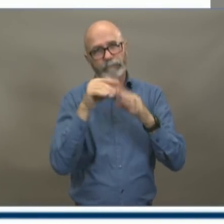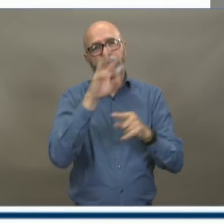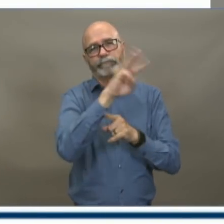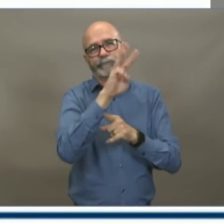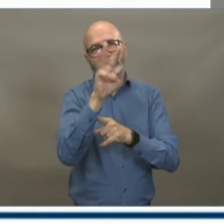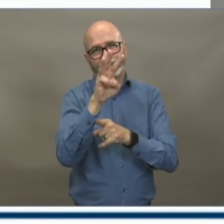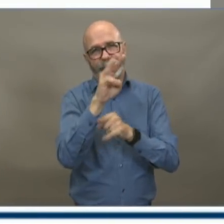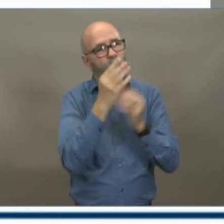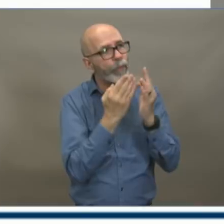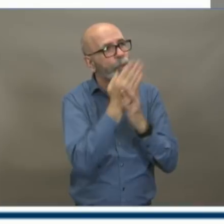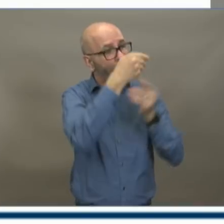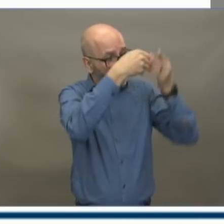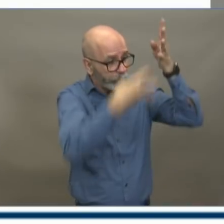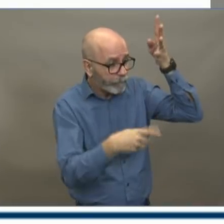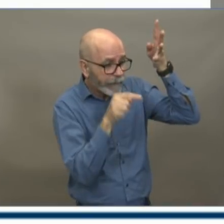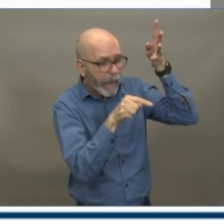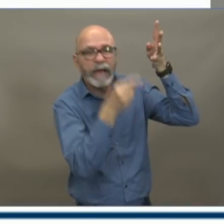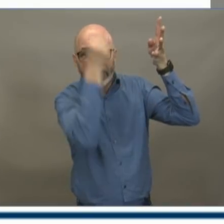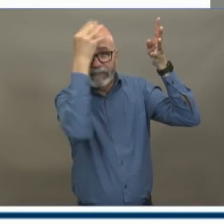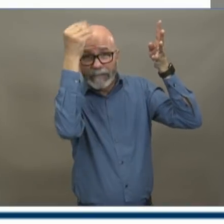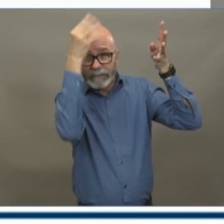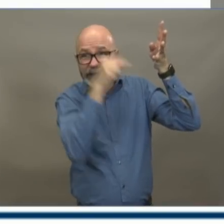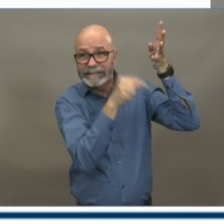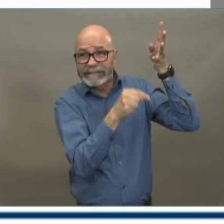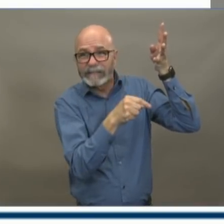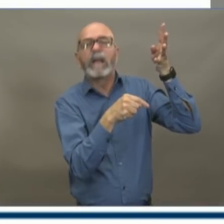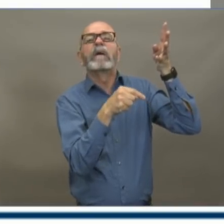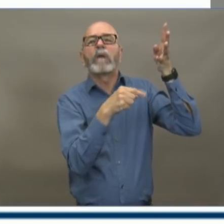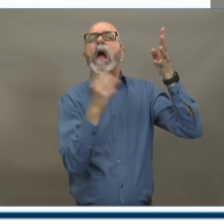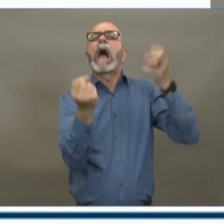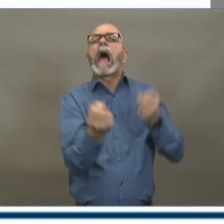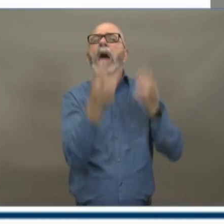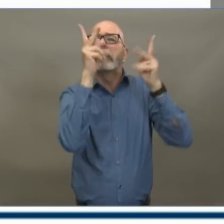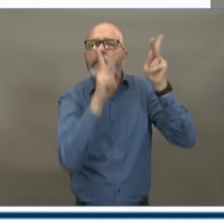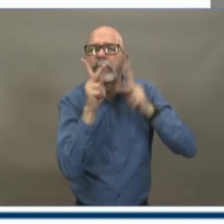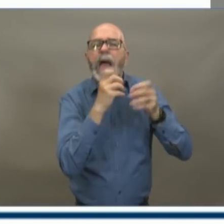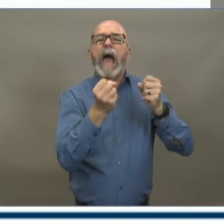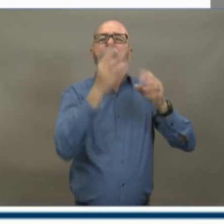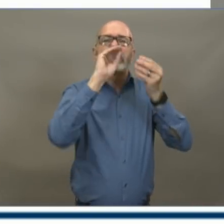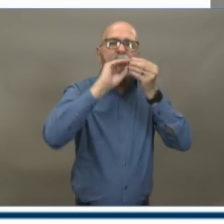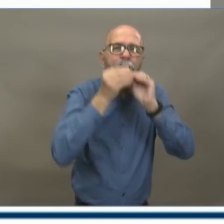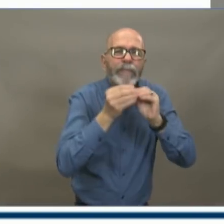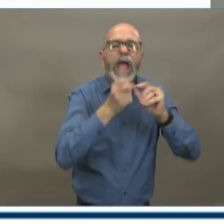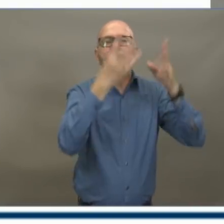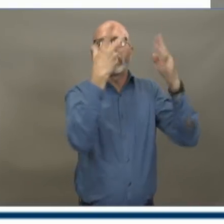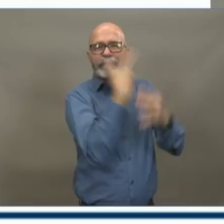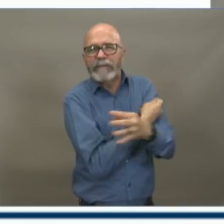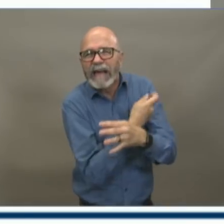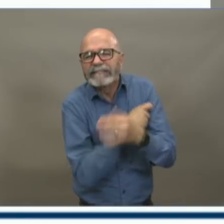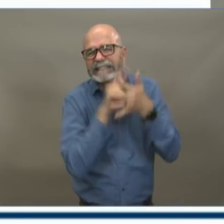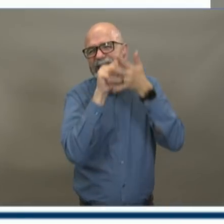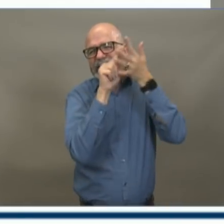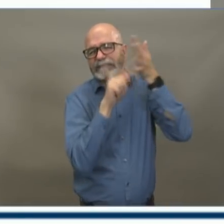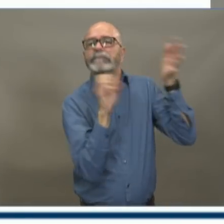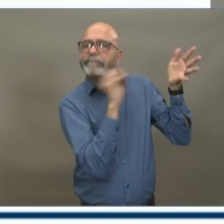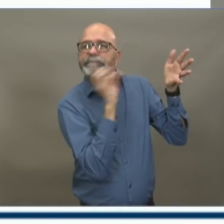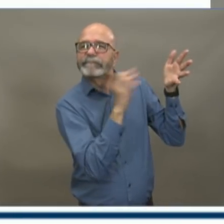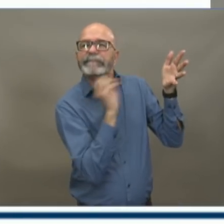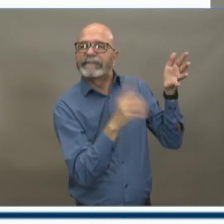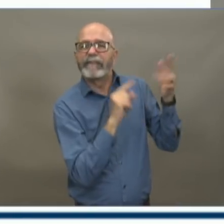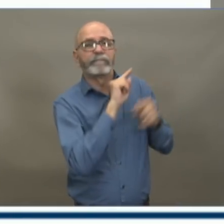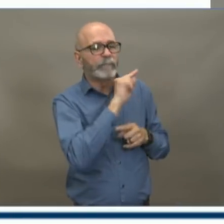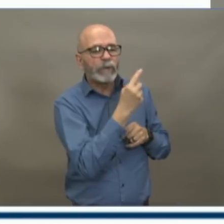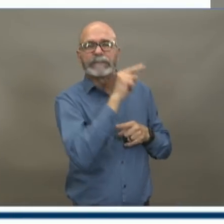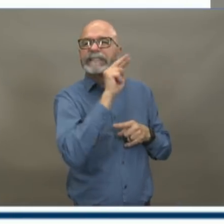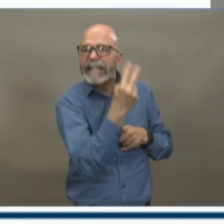both the total and number of both first and second doses that are administered. And we'll be doing that on a daily